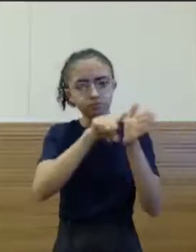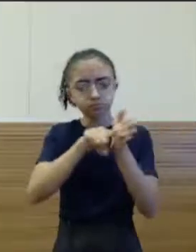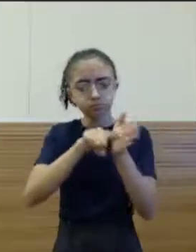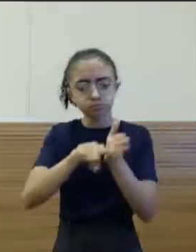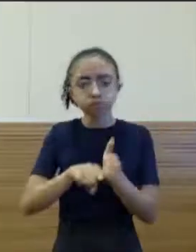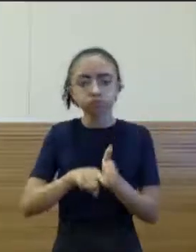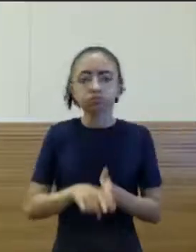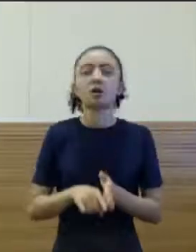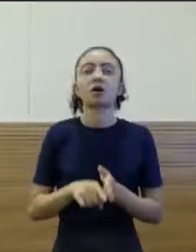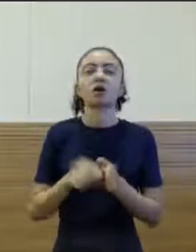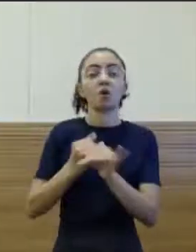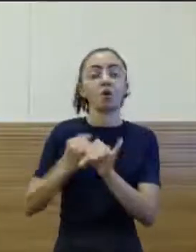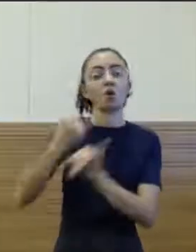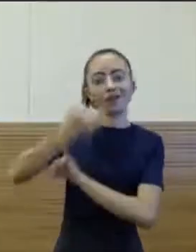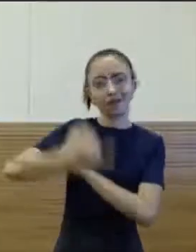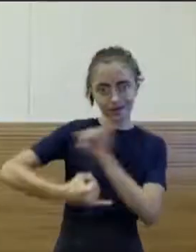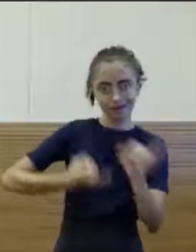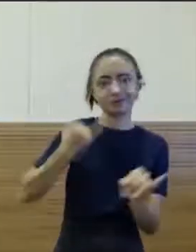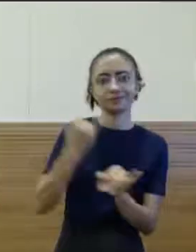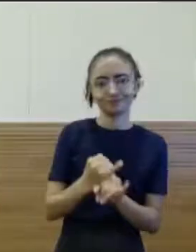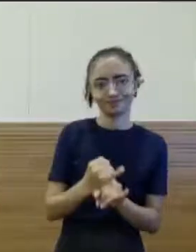an online questionnaire. Unfortunately,